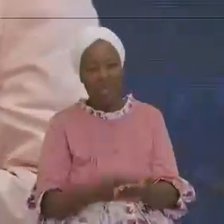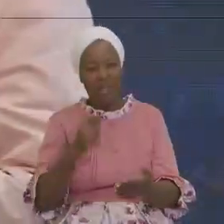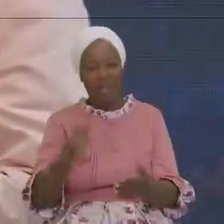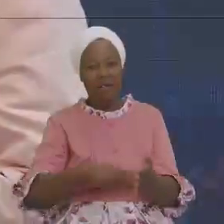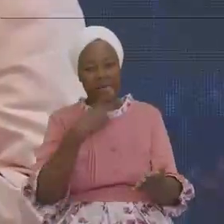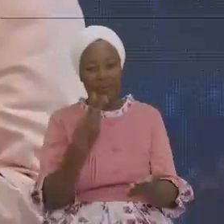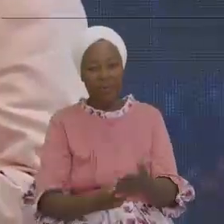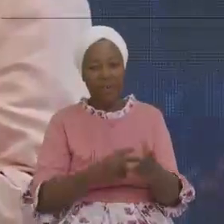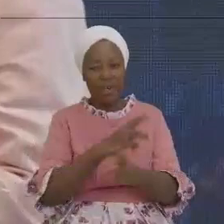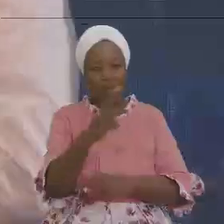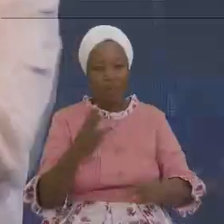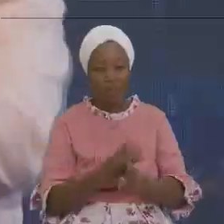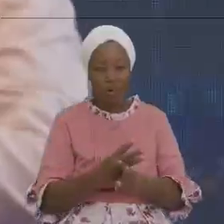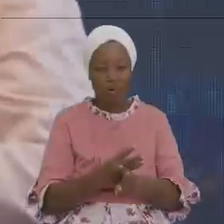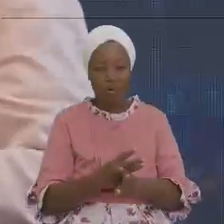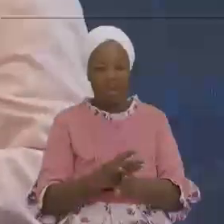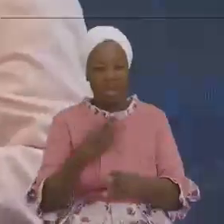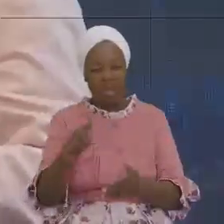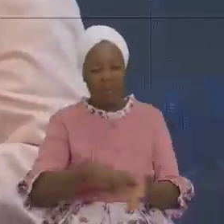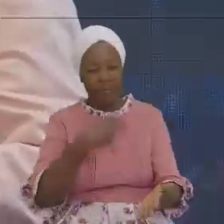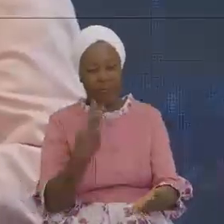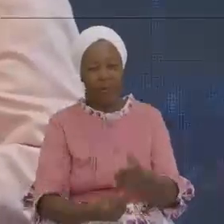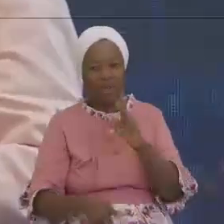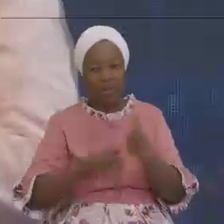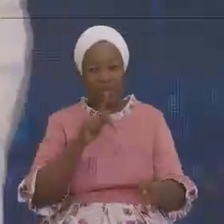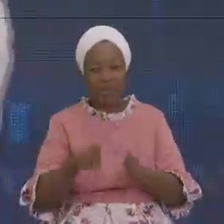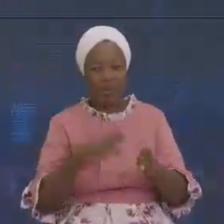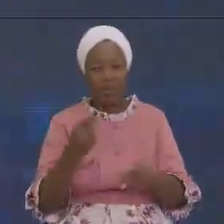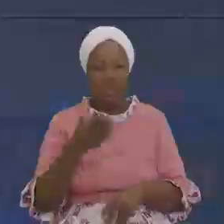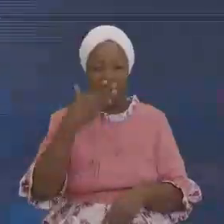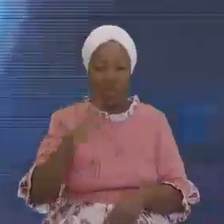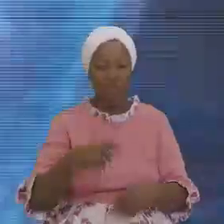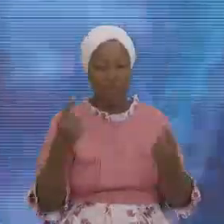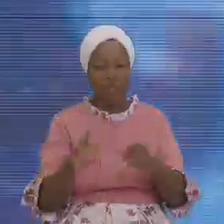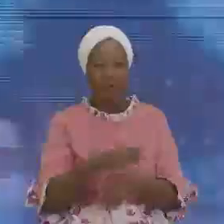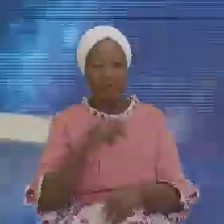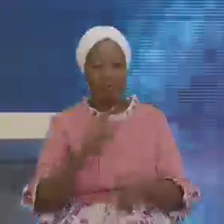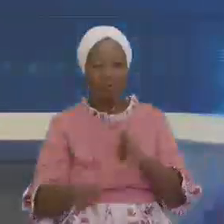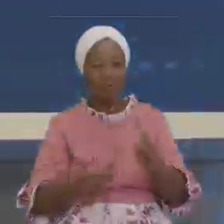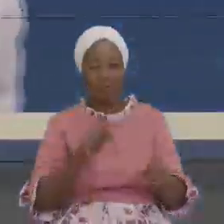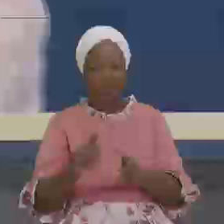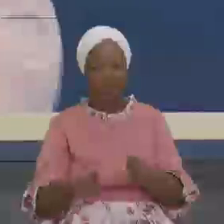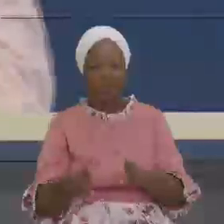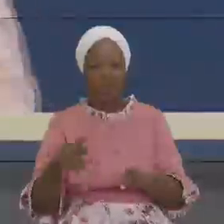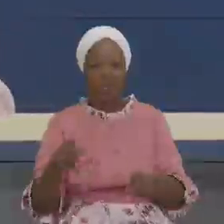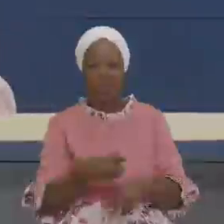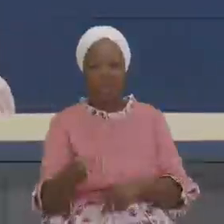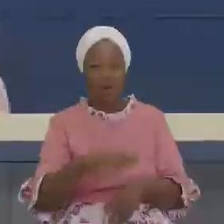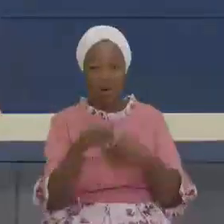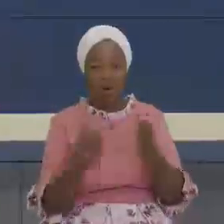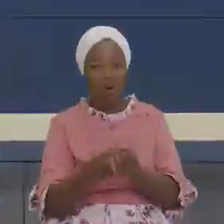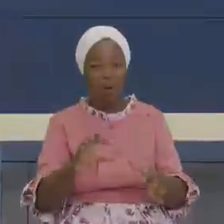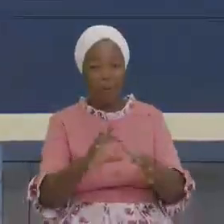people, the evil, sinful people, they all belong to that